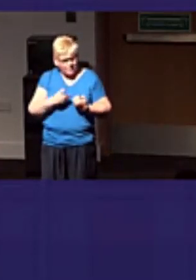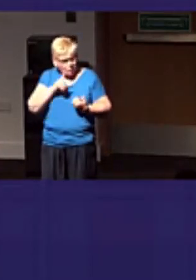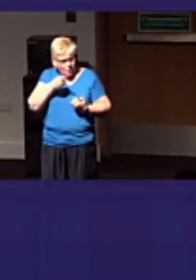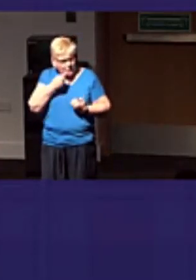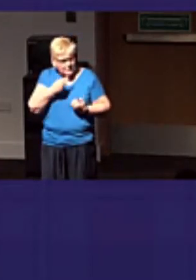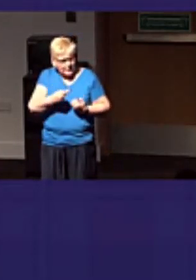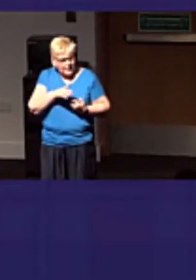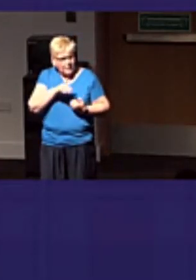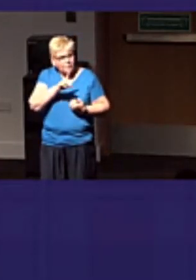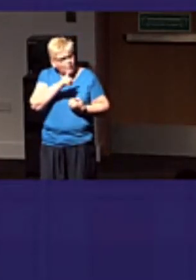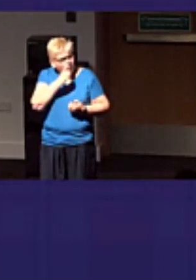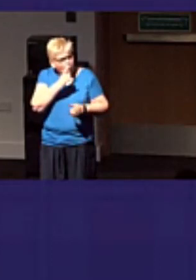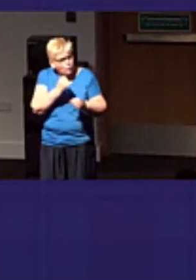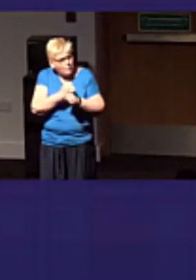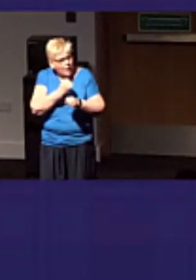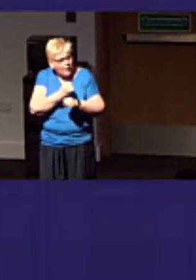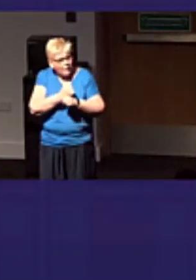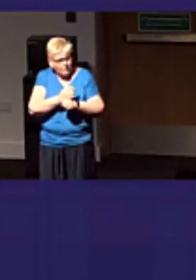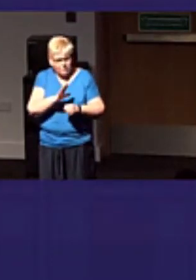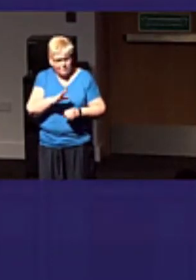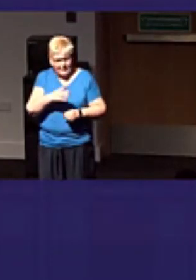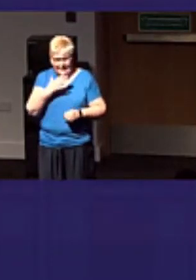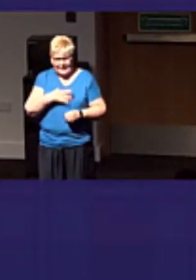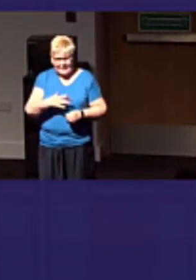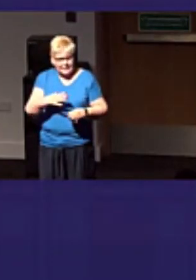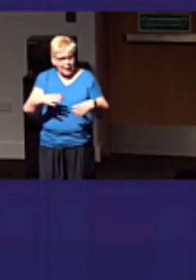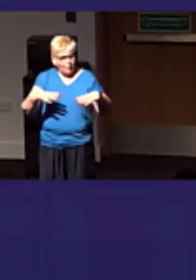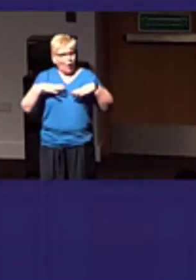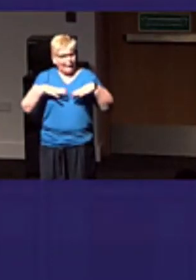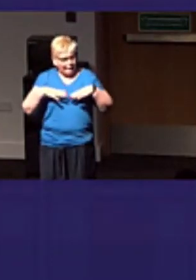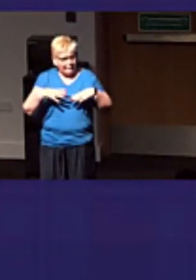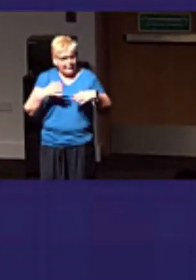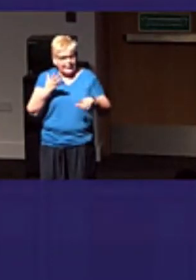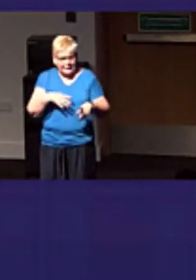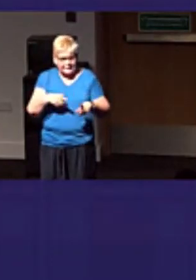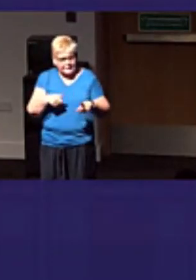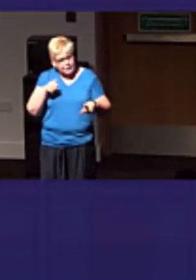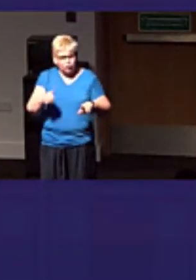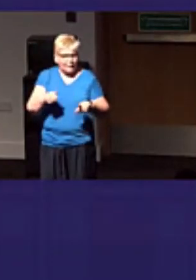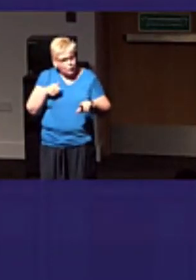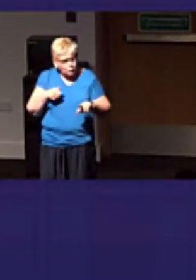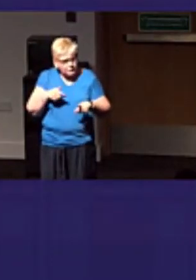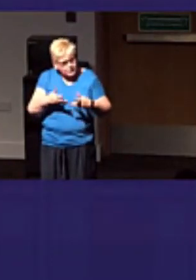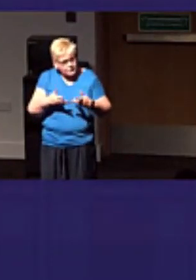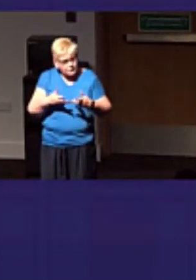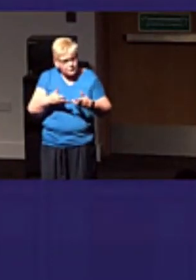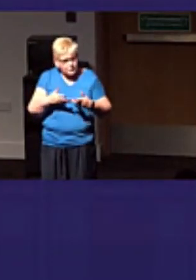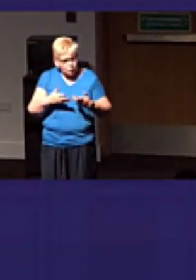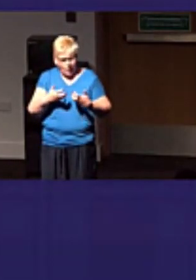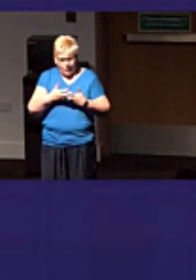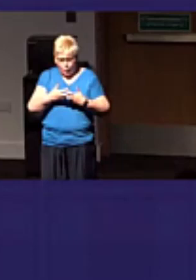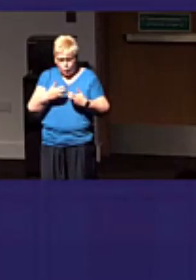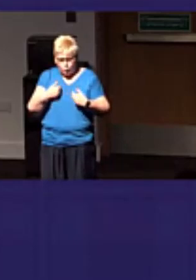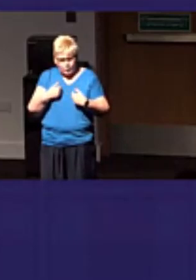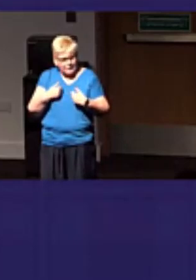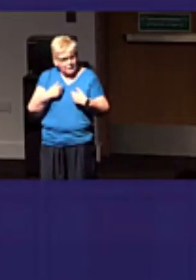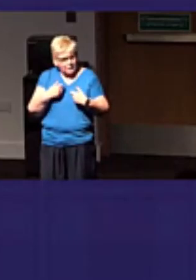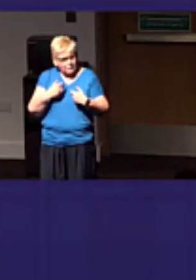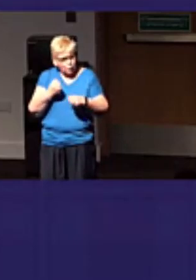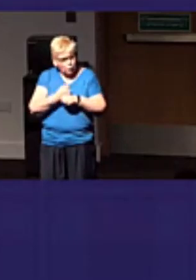it can be repaired? It needs a break. It needs a reboot. How do we say that about our brains?